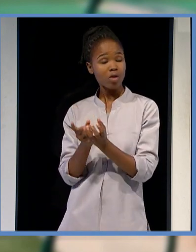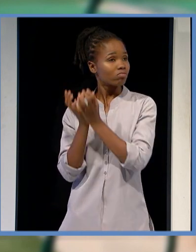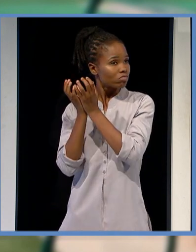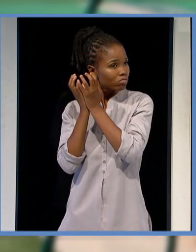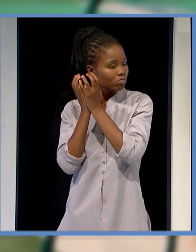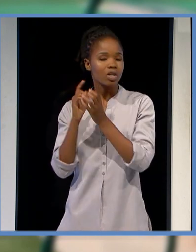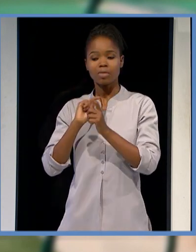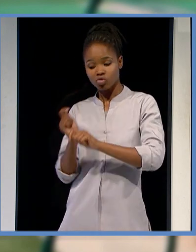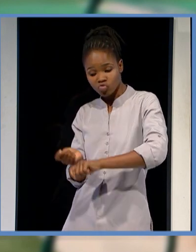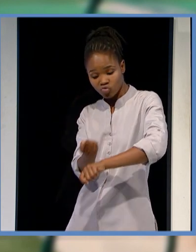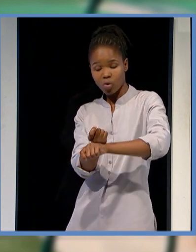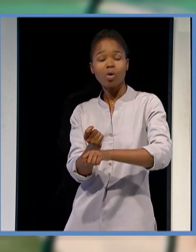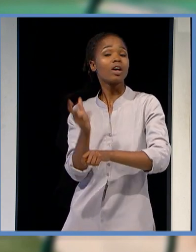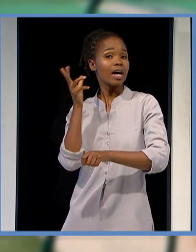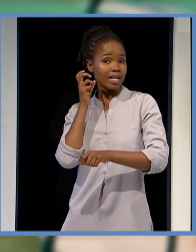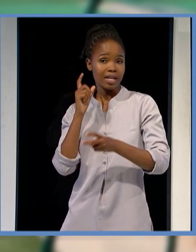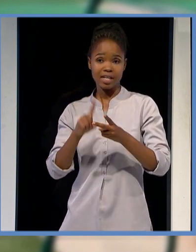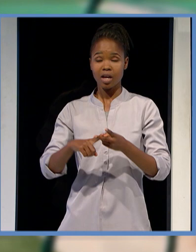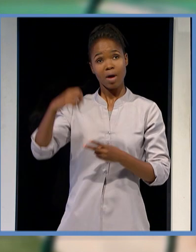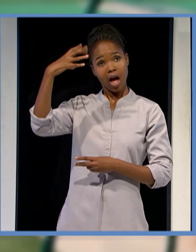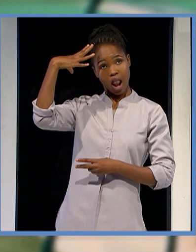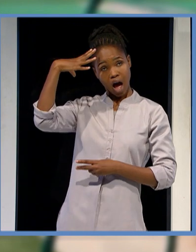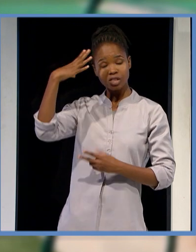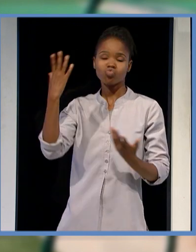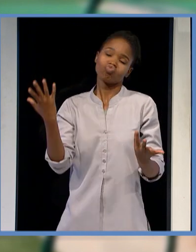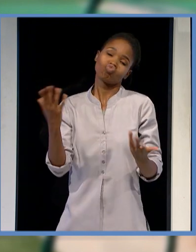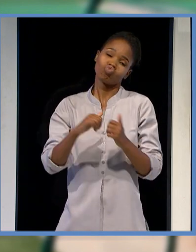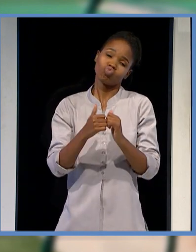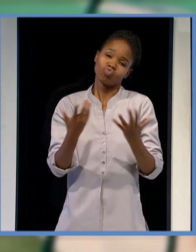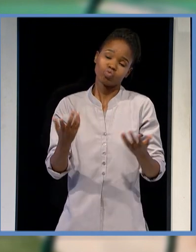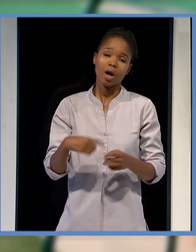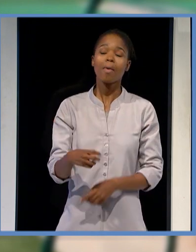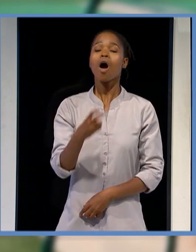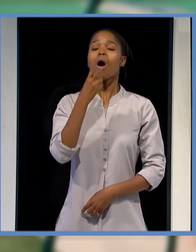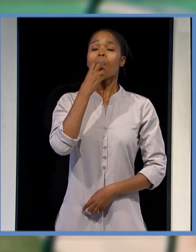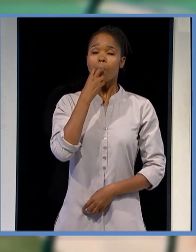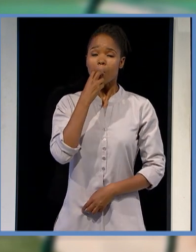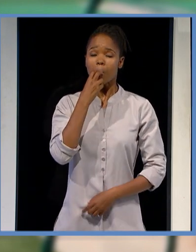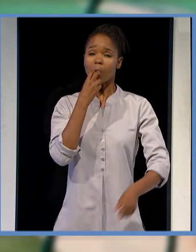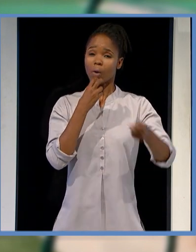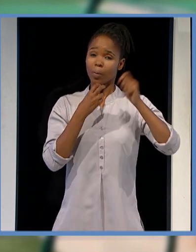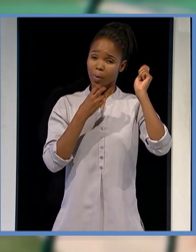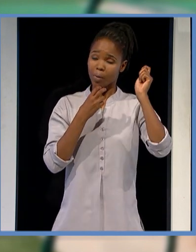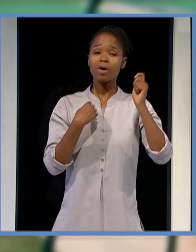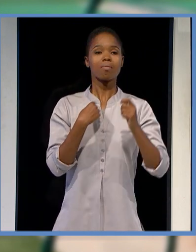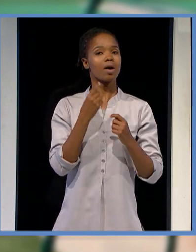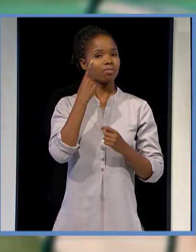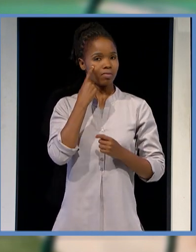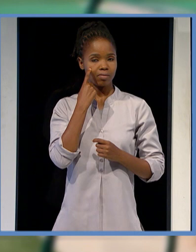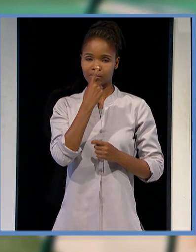strokes. Lighting in a day-night means little to them. The umpire is the only one who sees the